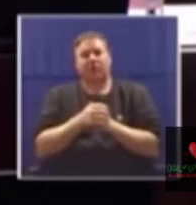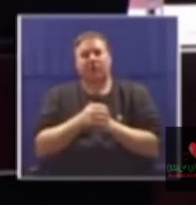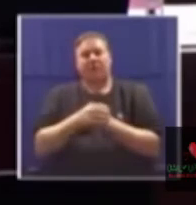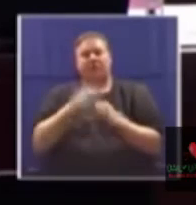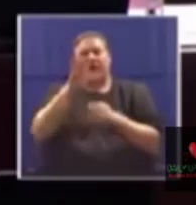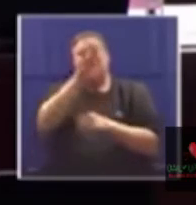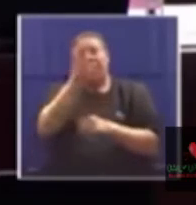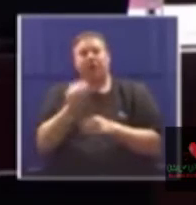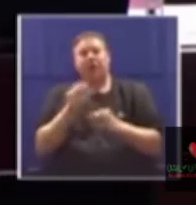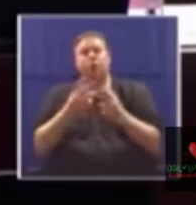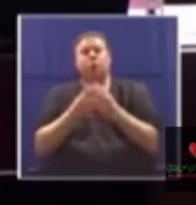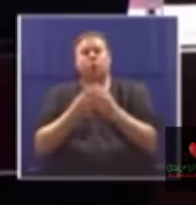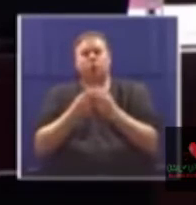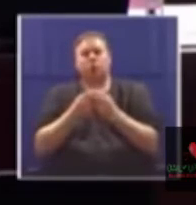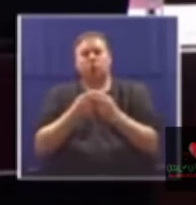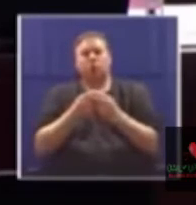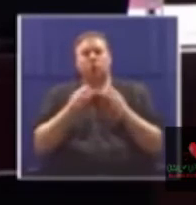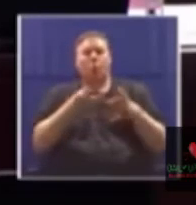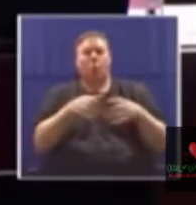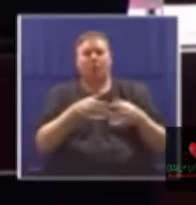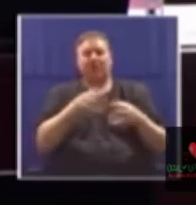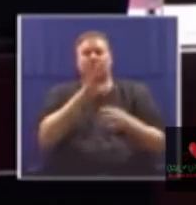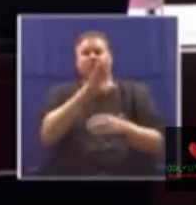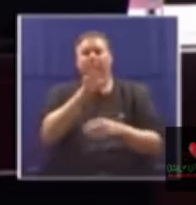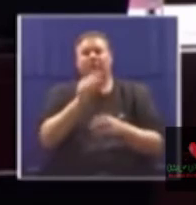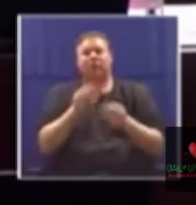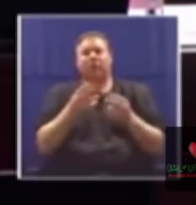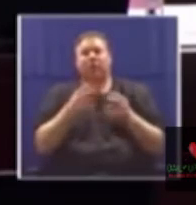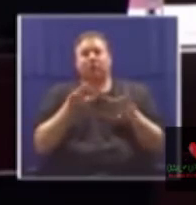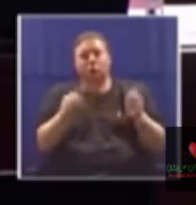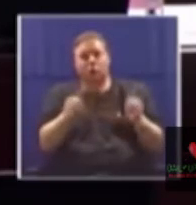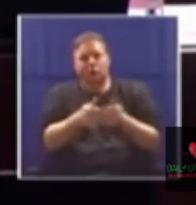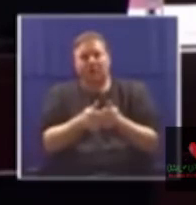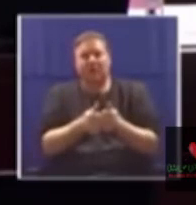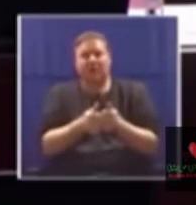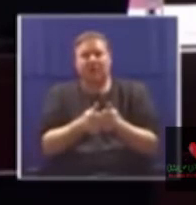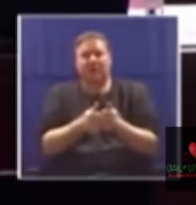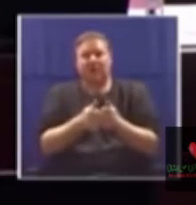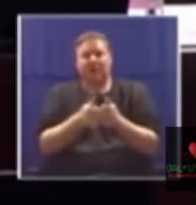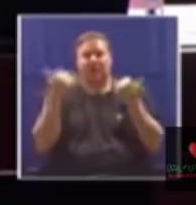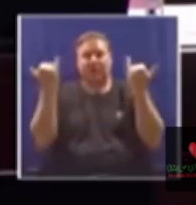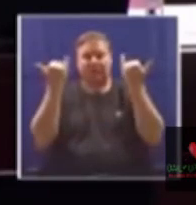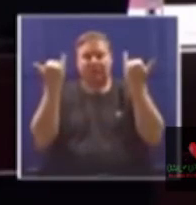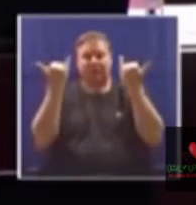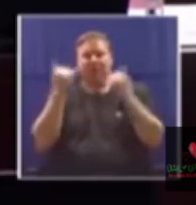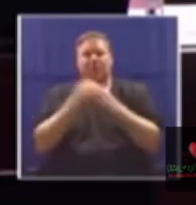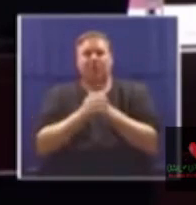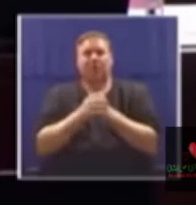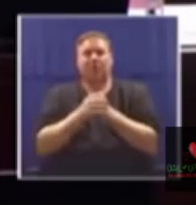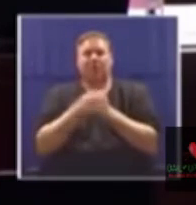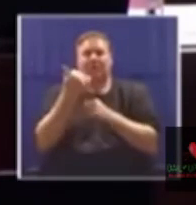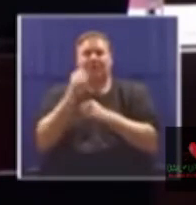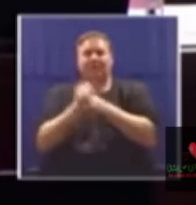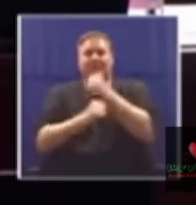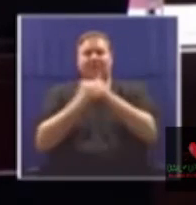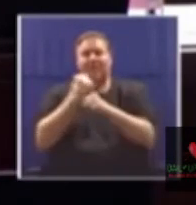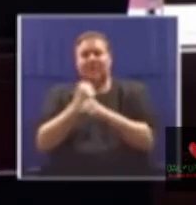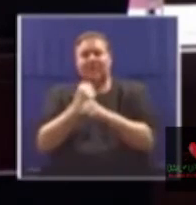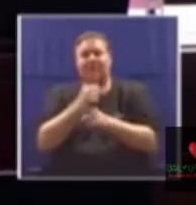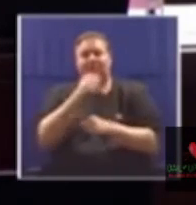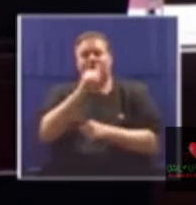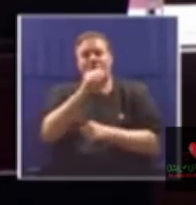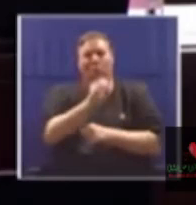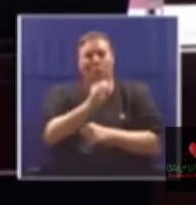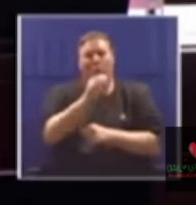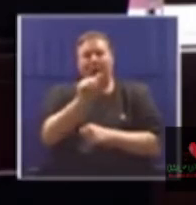Union. So despite the fact that we're celebrating the 60th anniversary of the